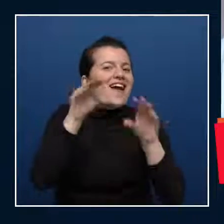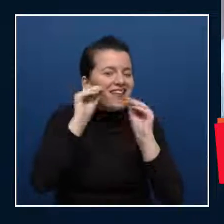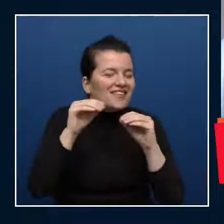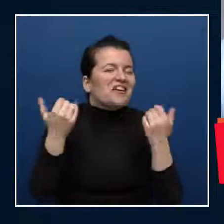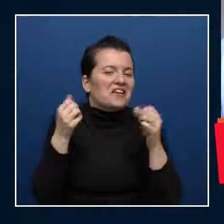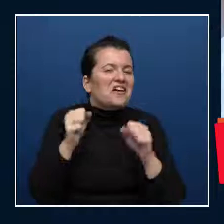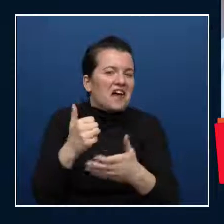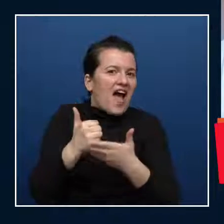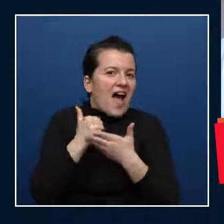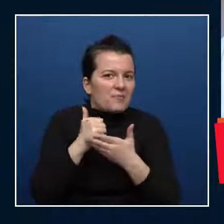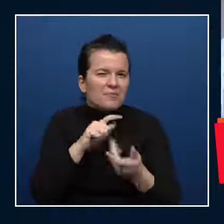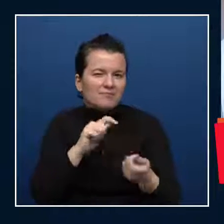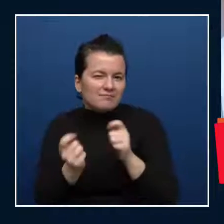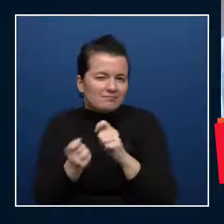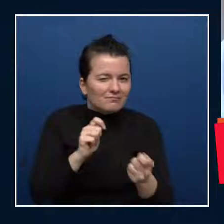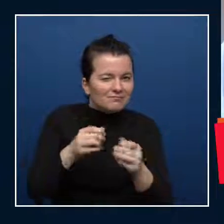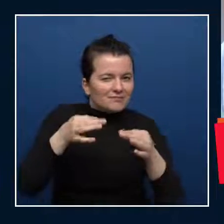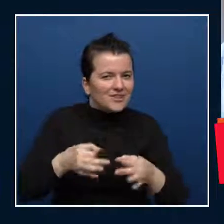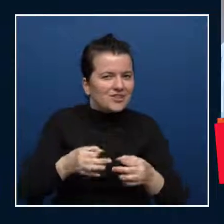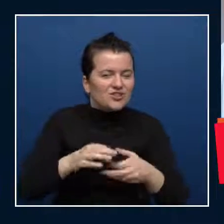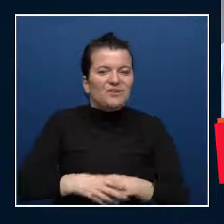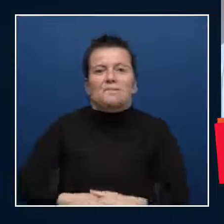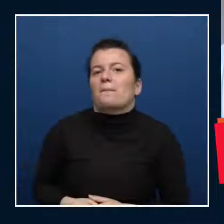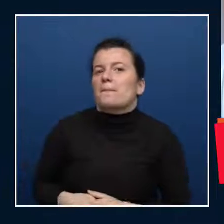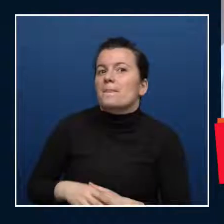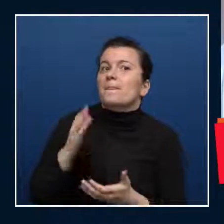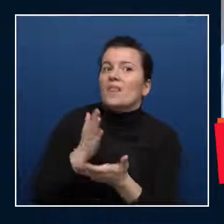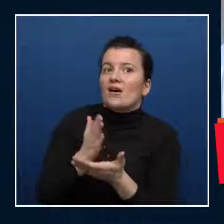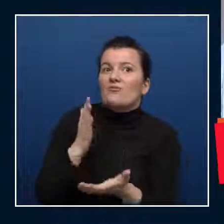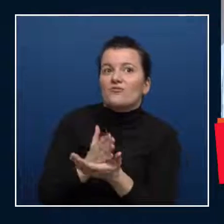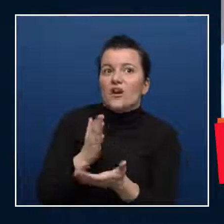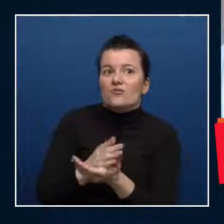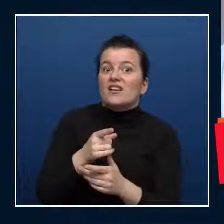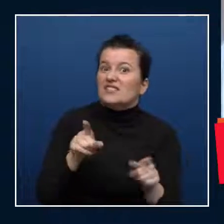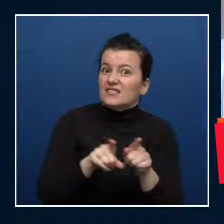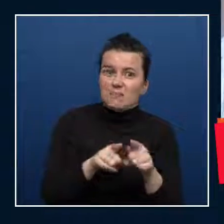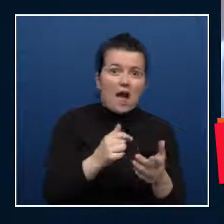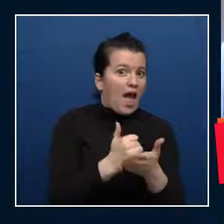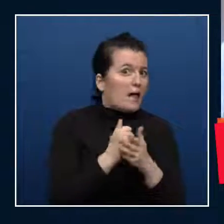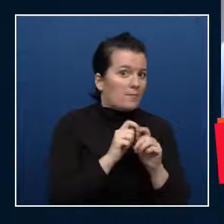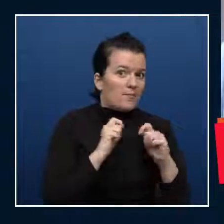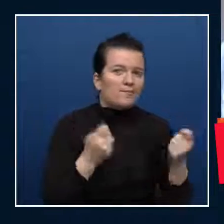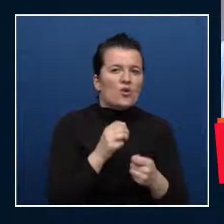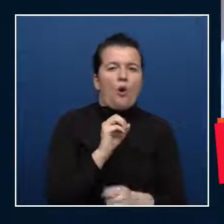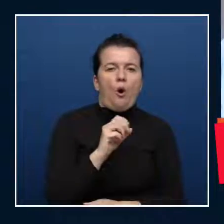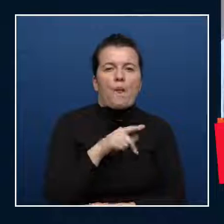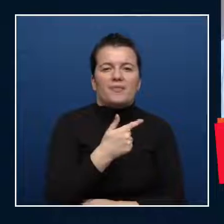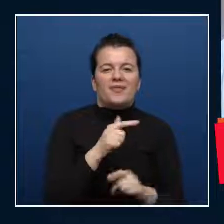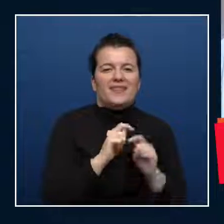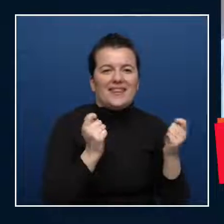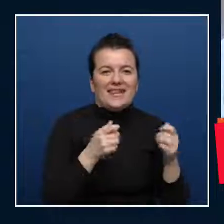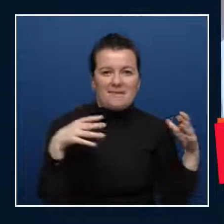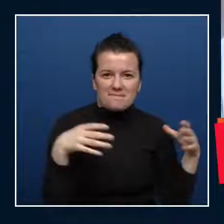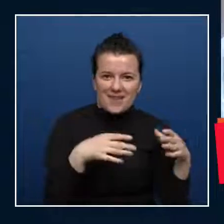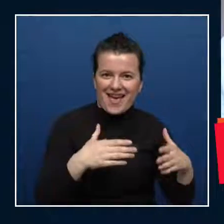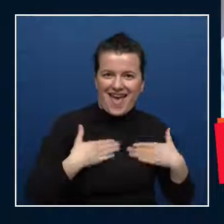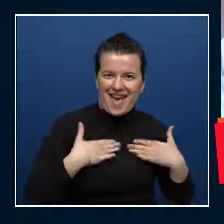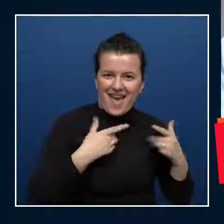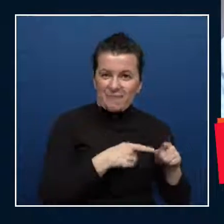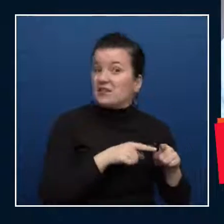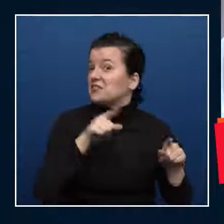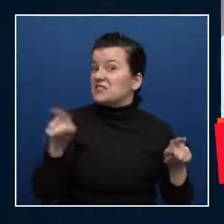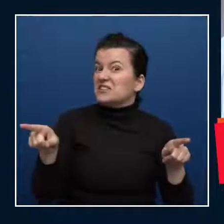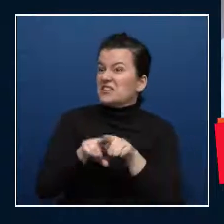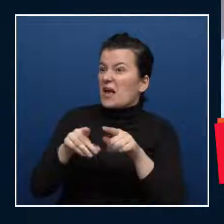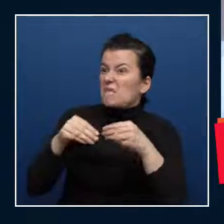really interesting because it doesn't just make your ops teams happy; it helps your marketing teams. It's fantastic. We little traffic